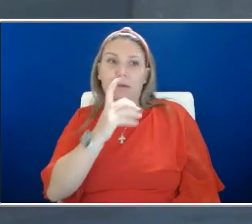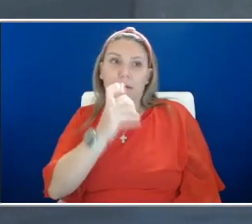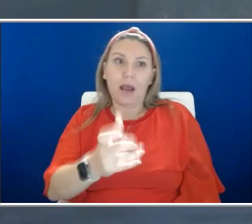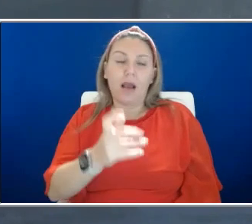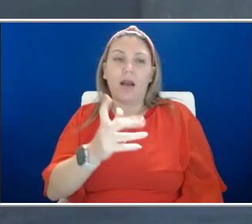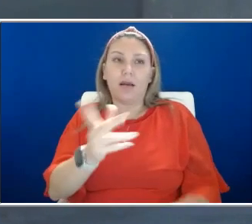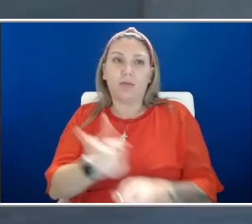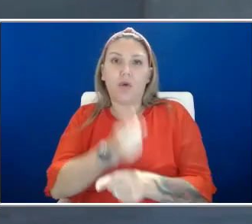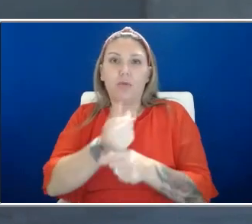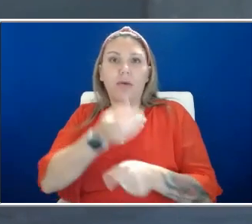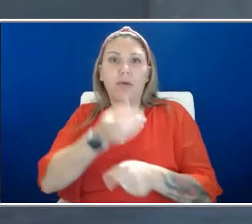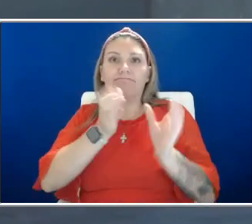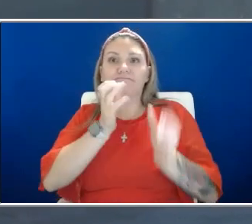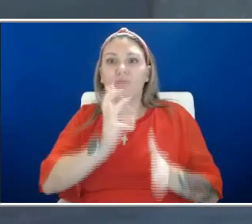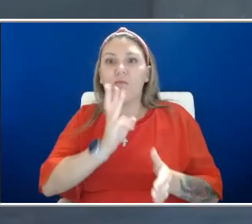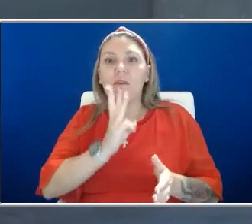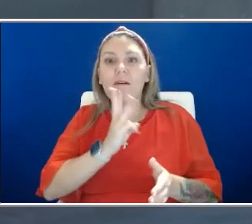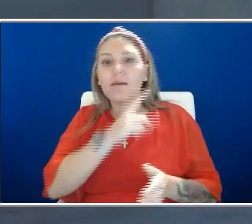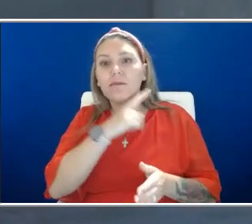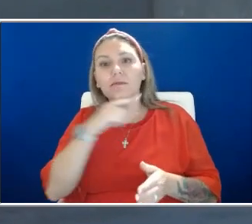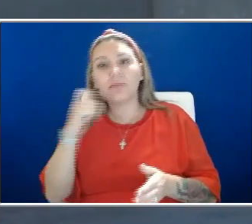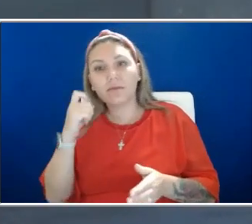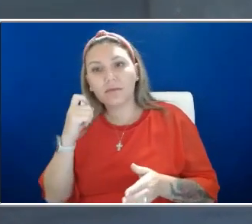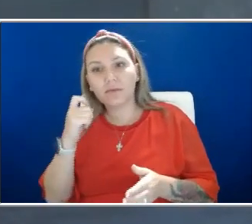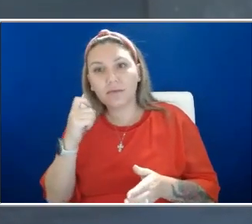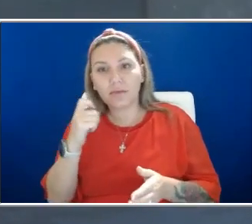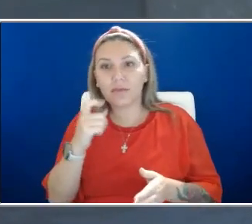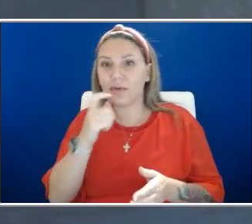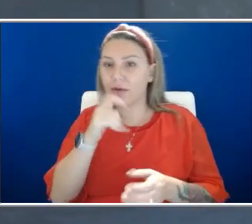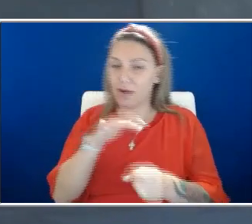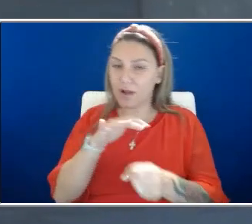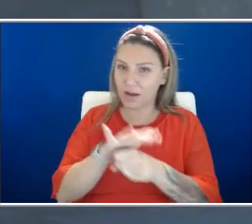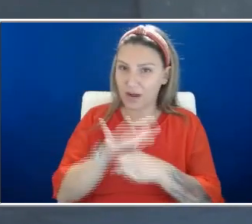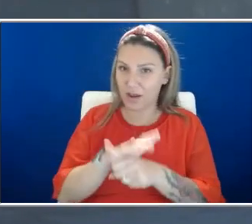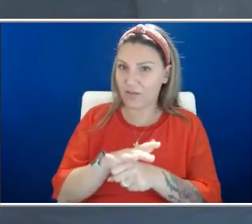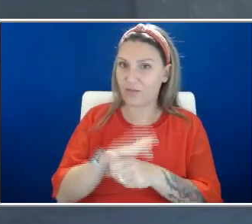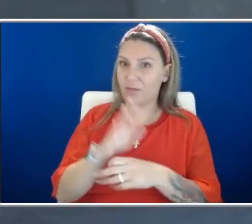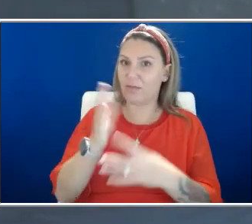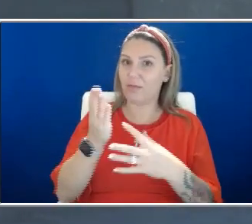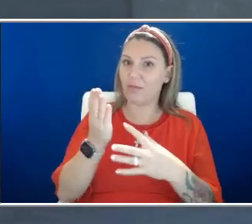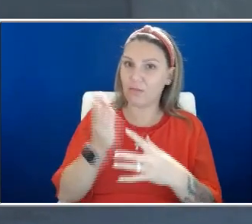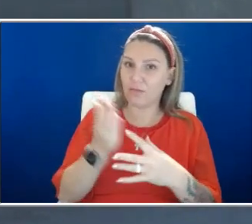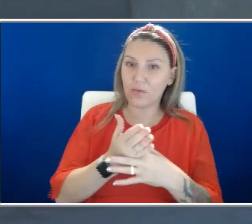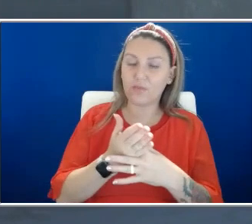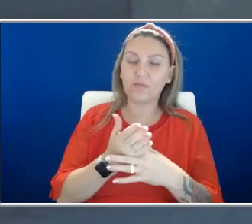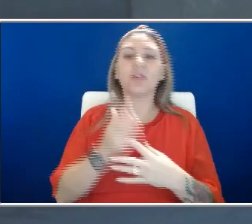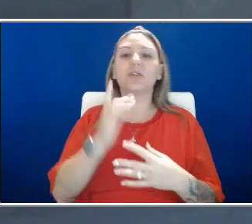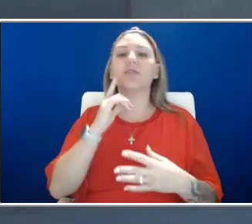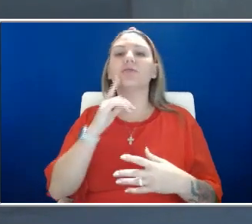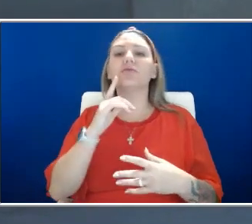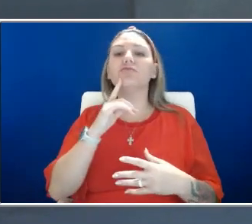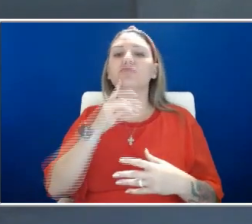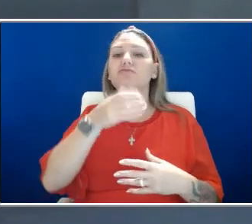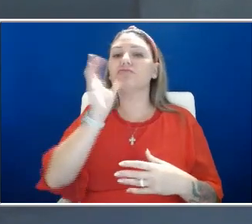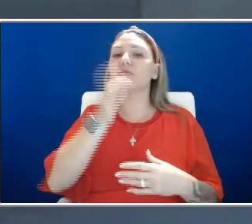probably not taking enough break from drinking alcohol to drink a little bit of water